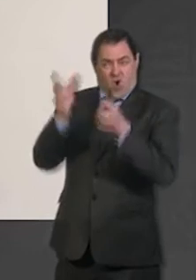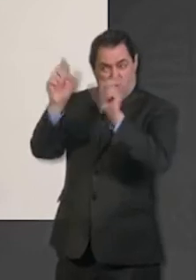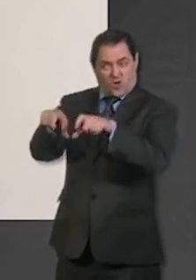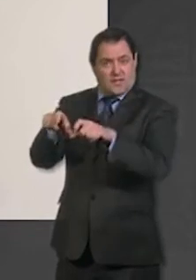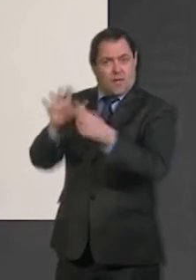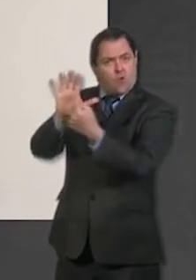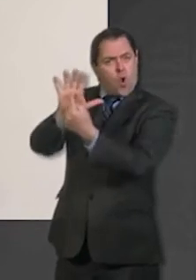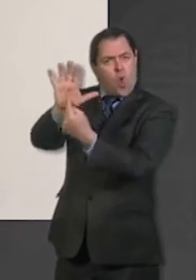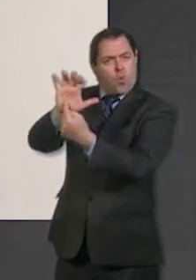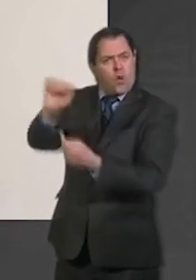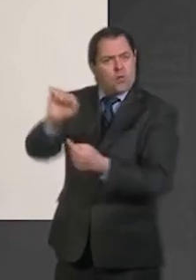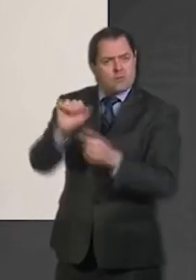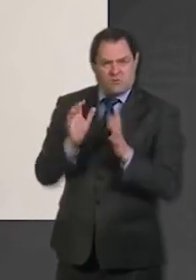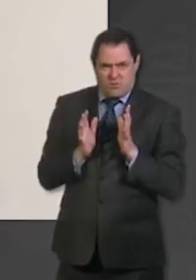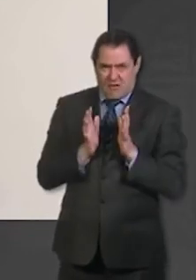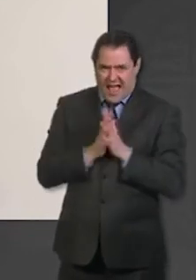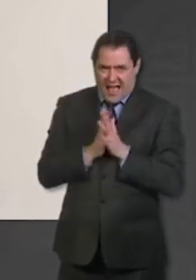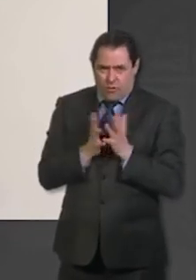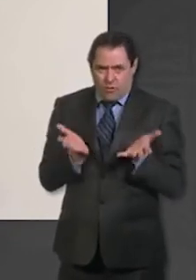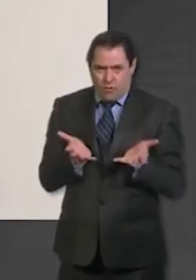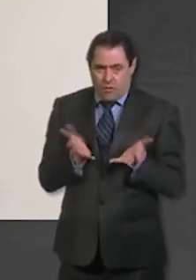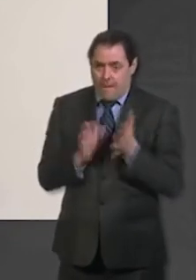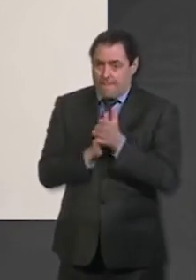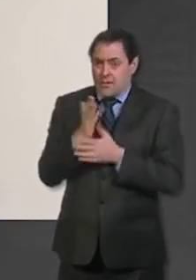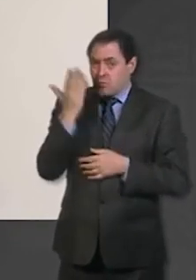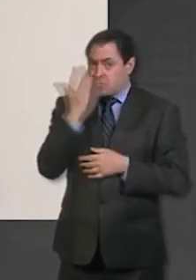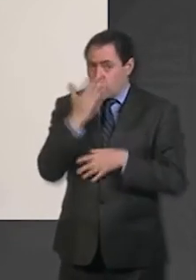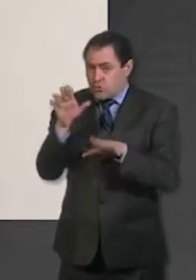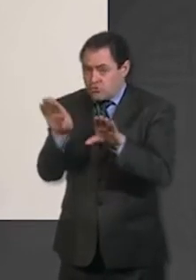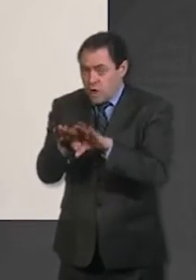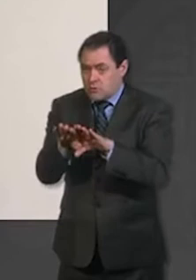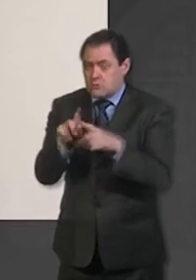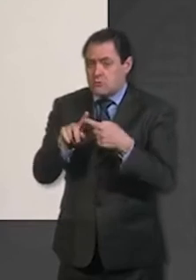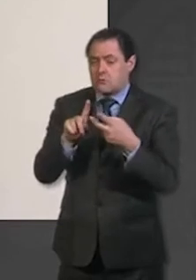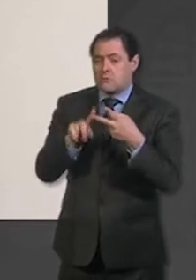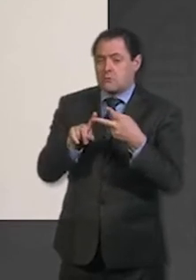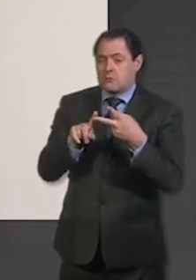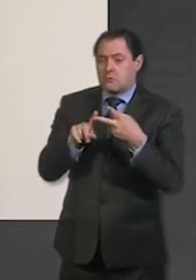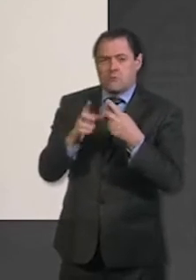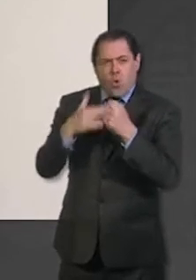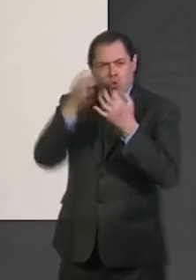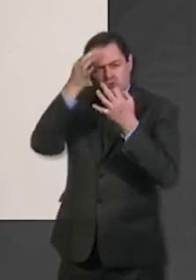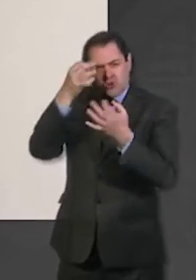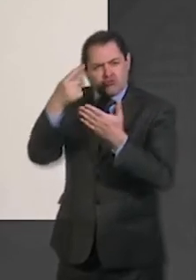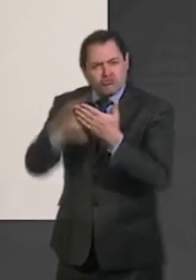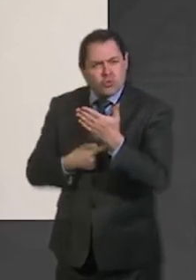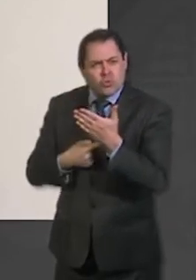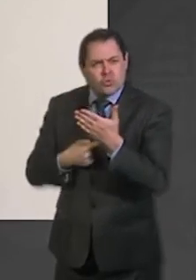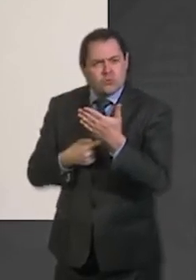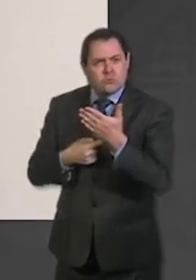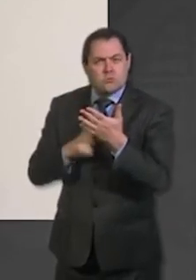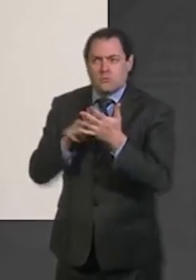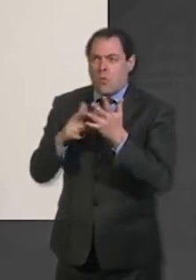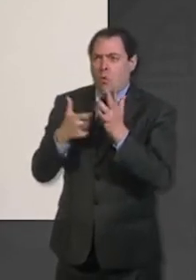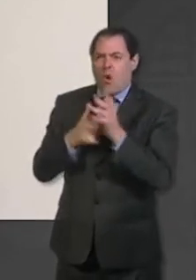be, for example, schools closing, or would there be a kind of stricter rules? Or would it even be like a kind of North Italy or Chinese style one where there'd be restrictions